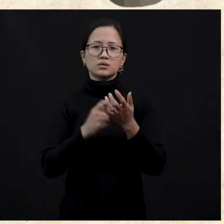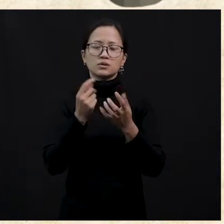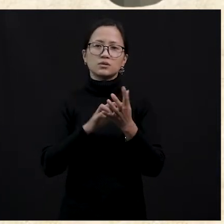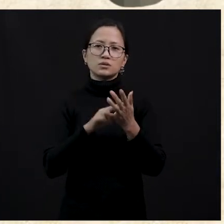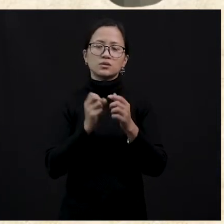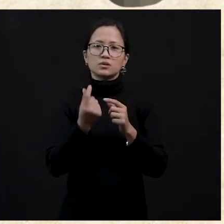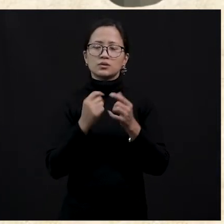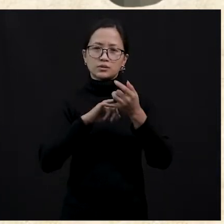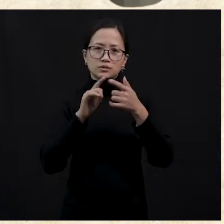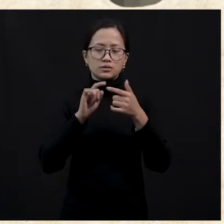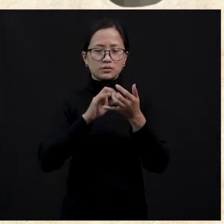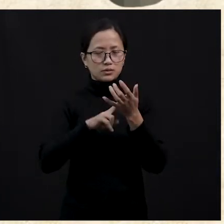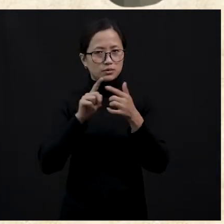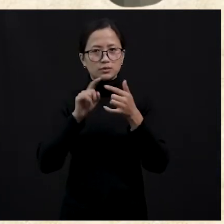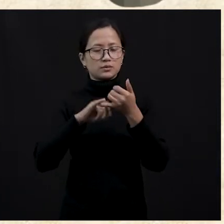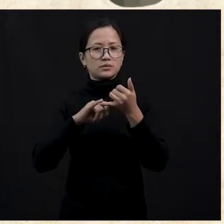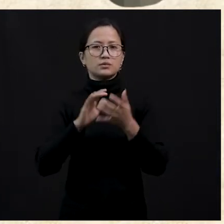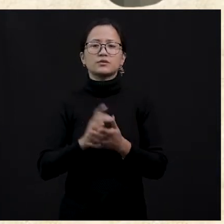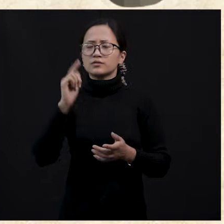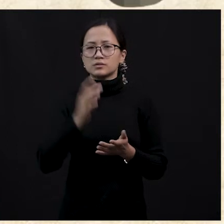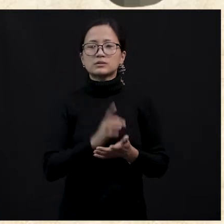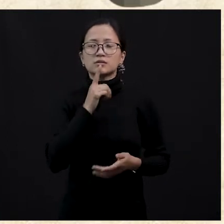the first thing he said is,